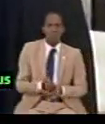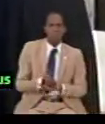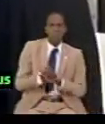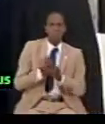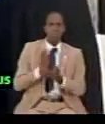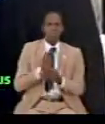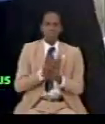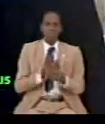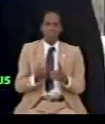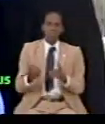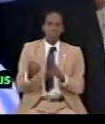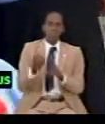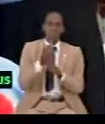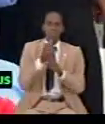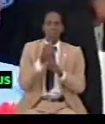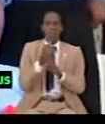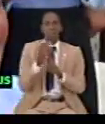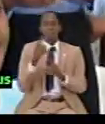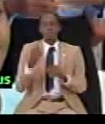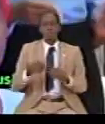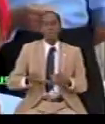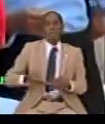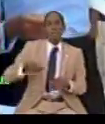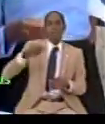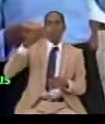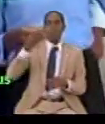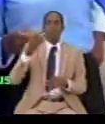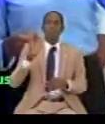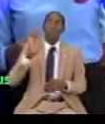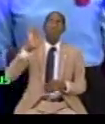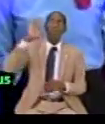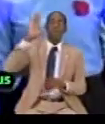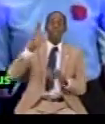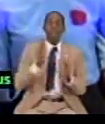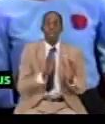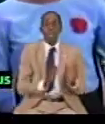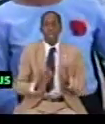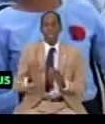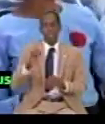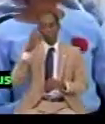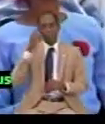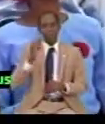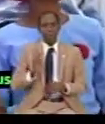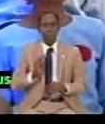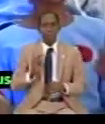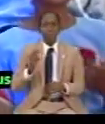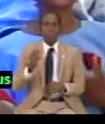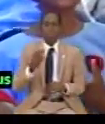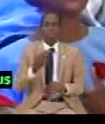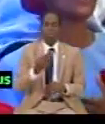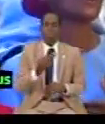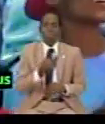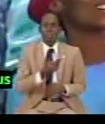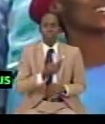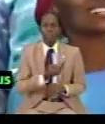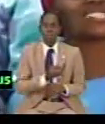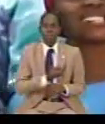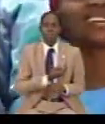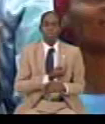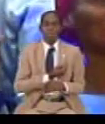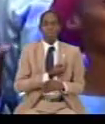us grasp the heights of your plans for